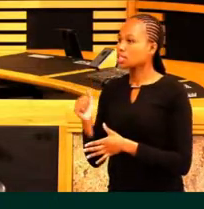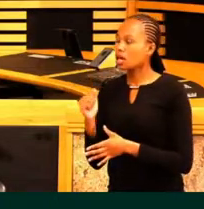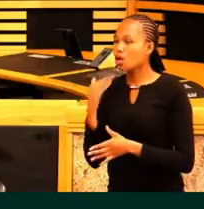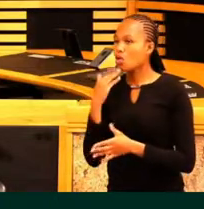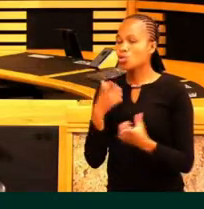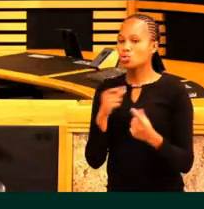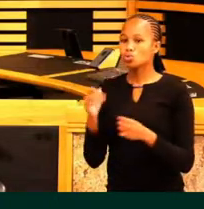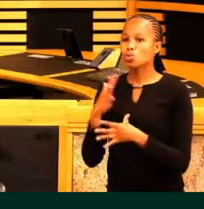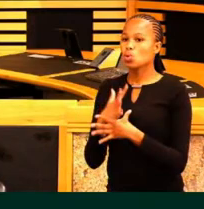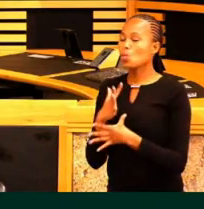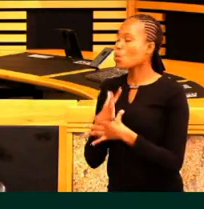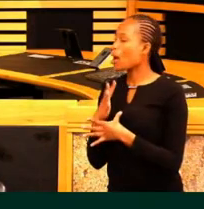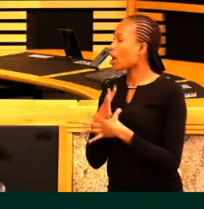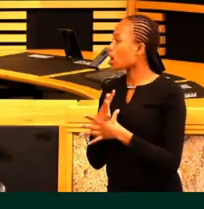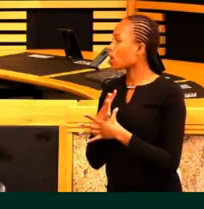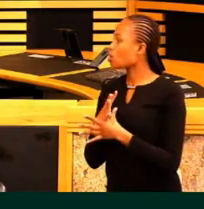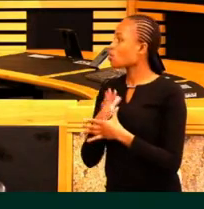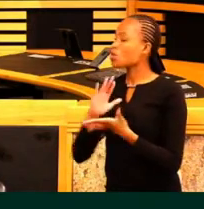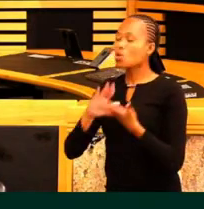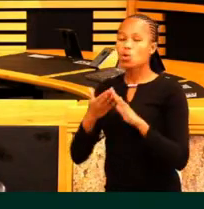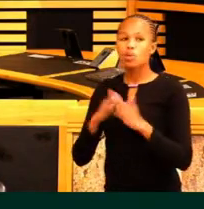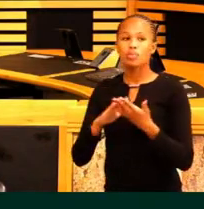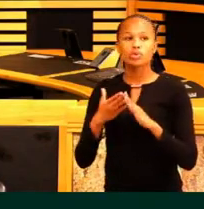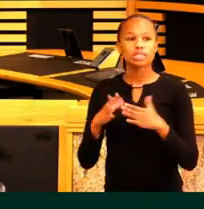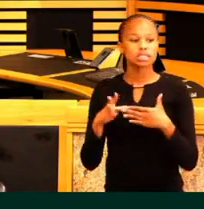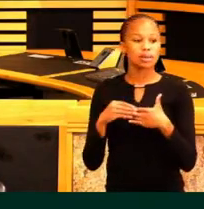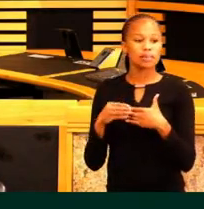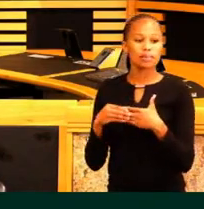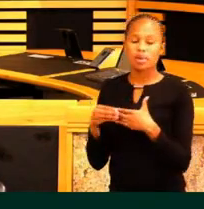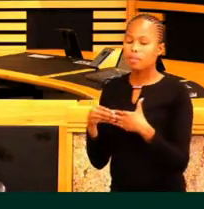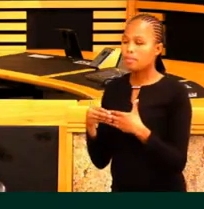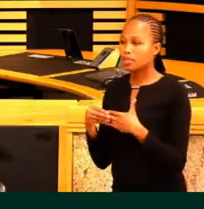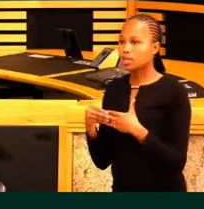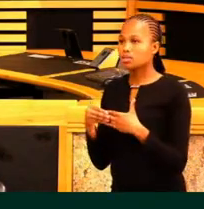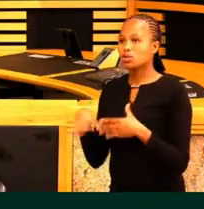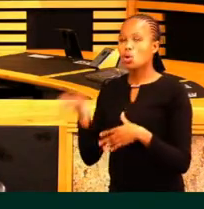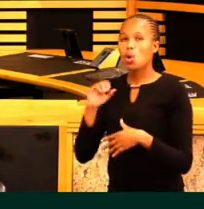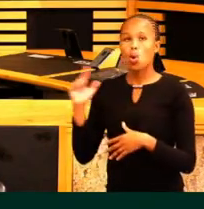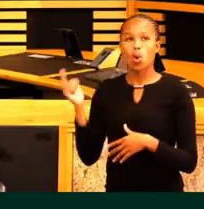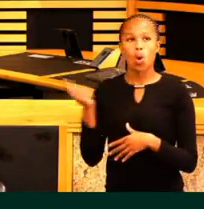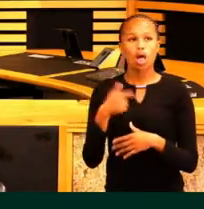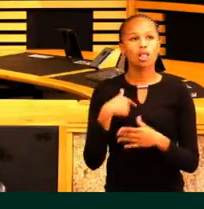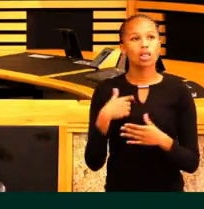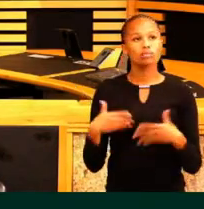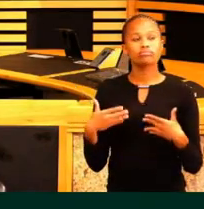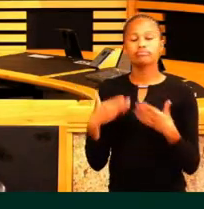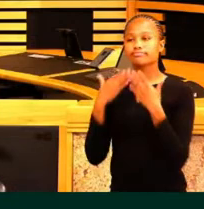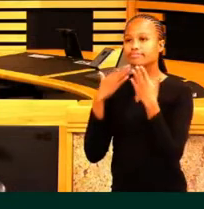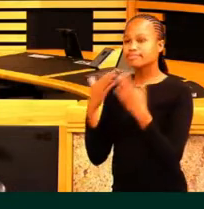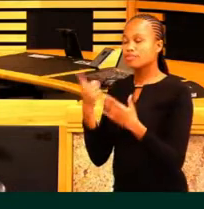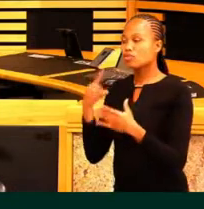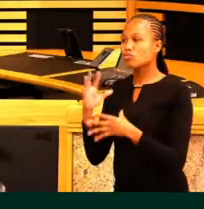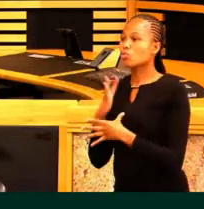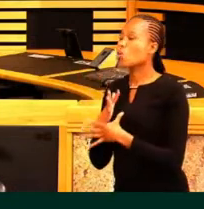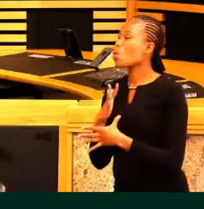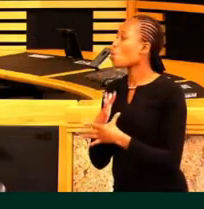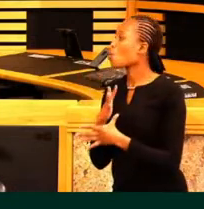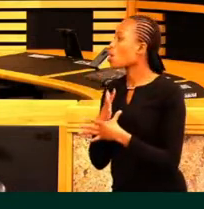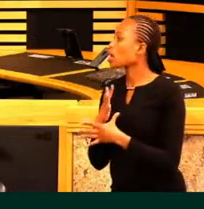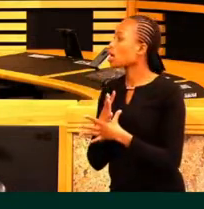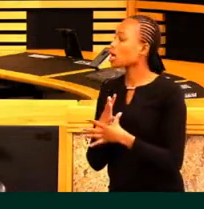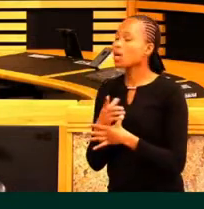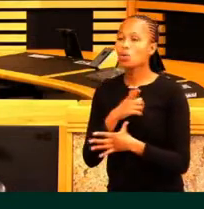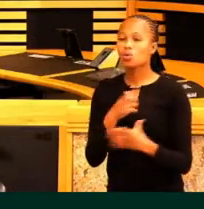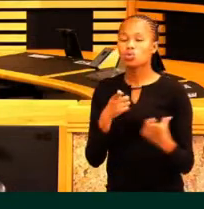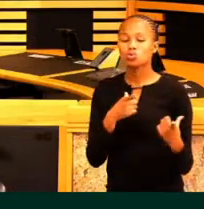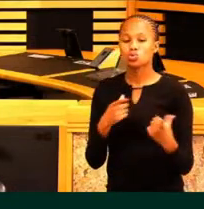the steering committee members from Psych you are all appreciated for the work the steering work that